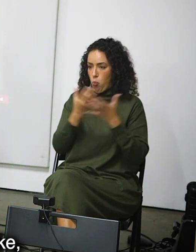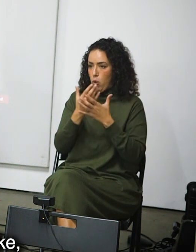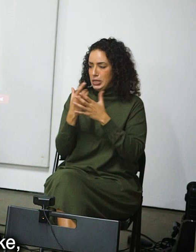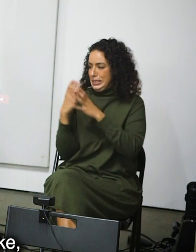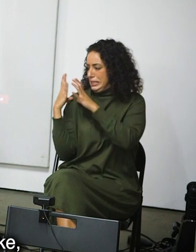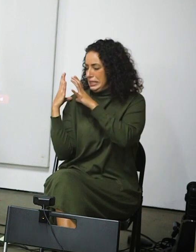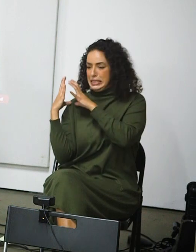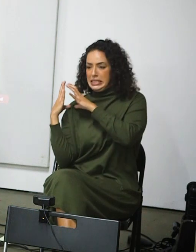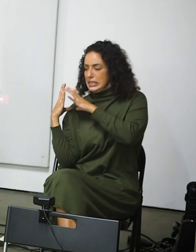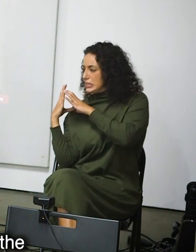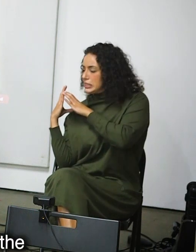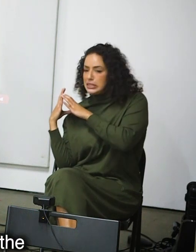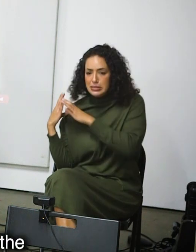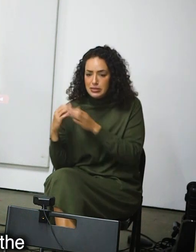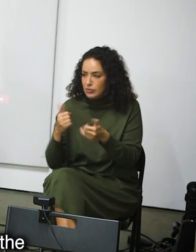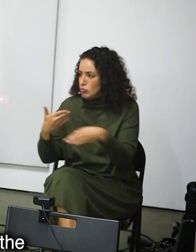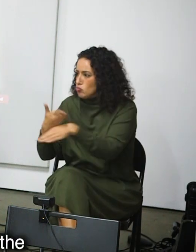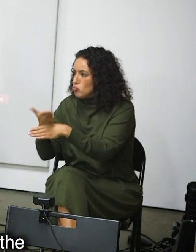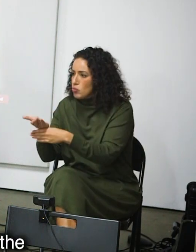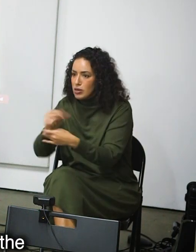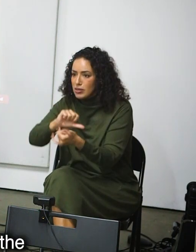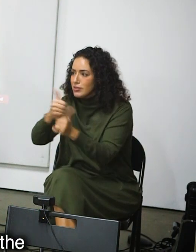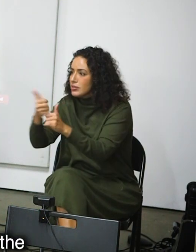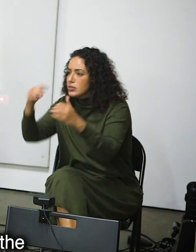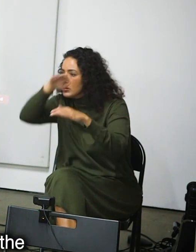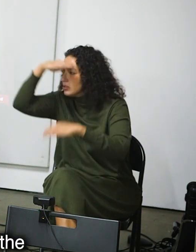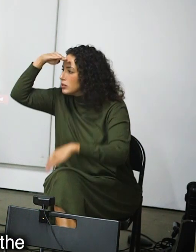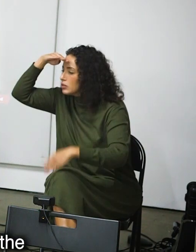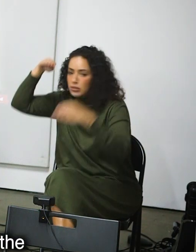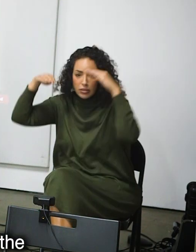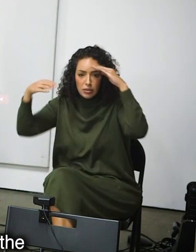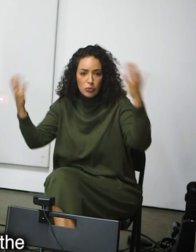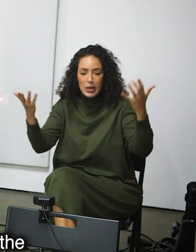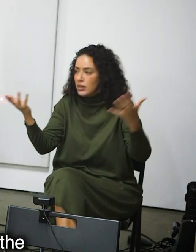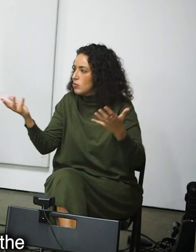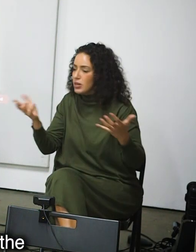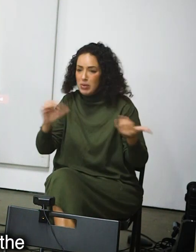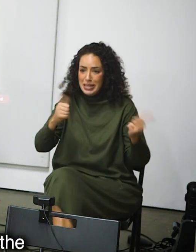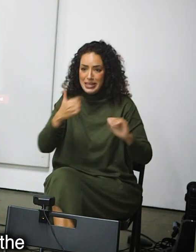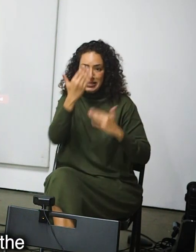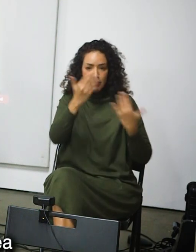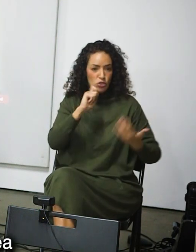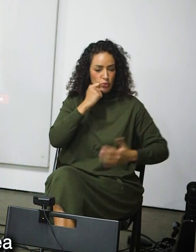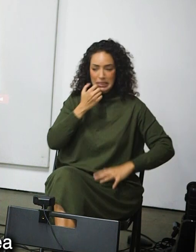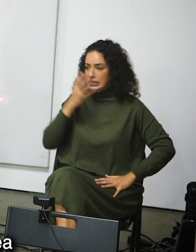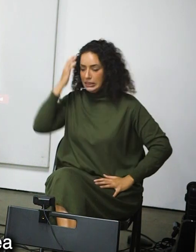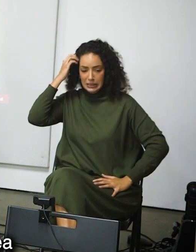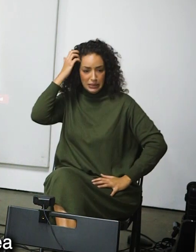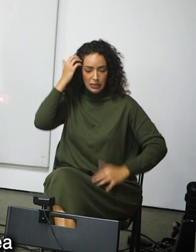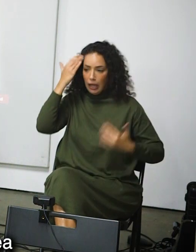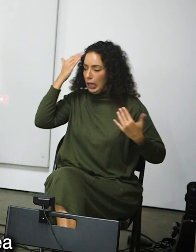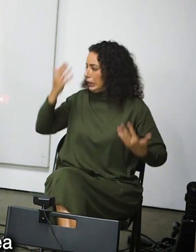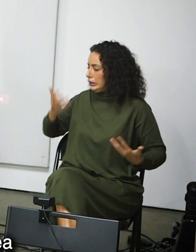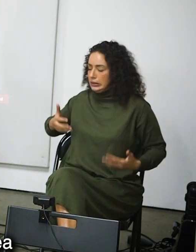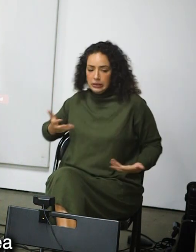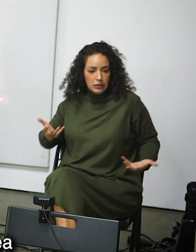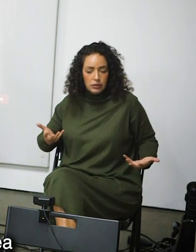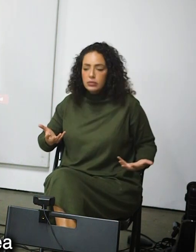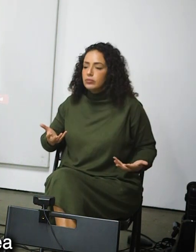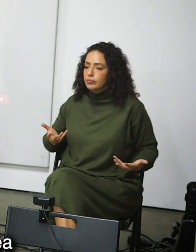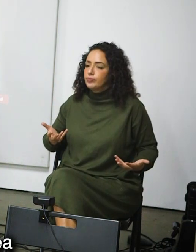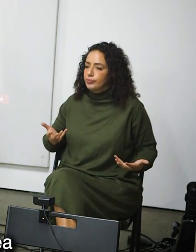where's the next commission coming from, where's the next thing coming from, what's the next exhibition that I'm gonna do,